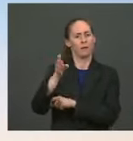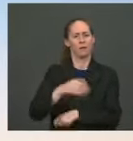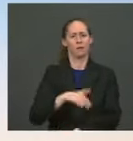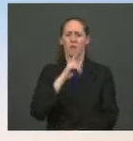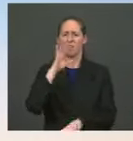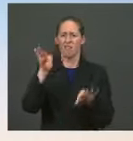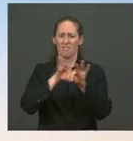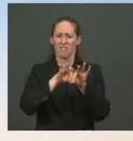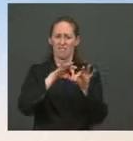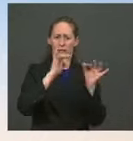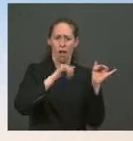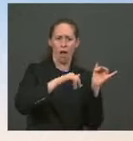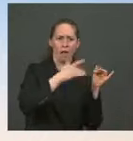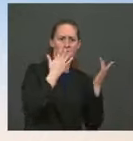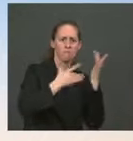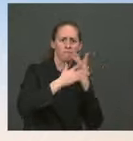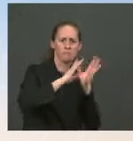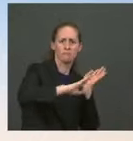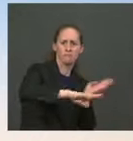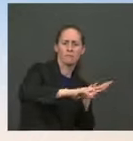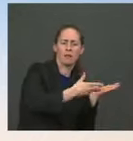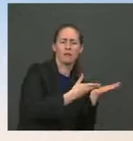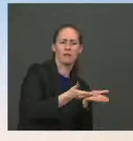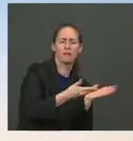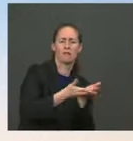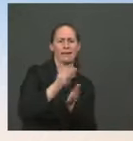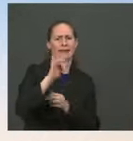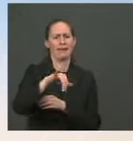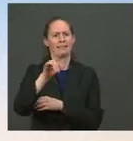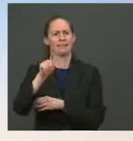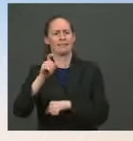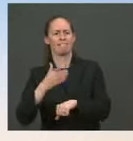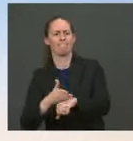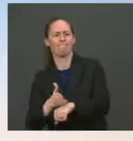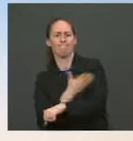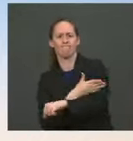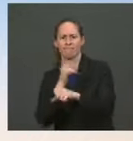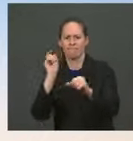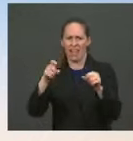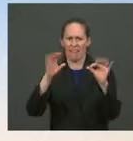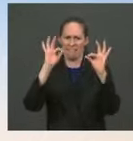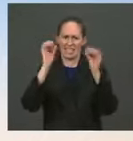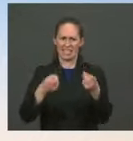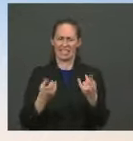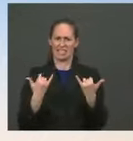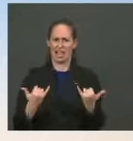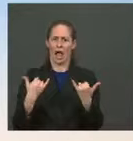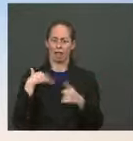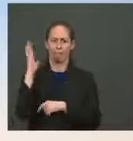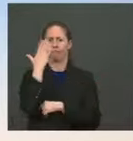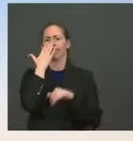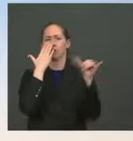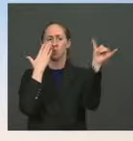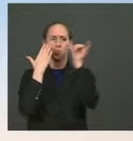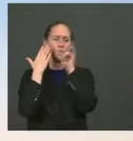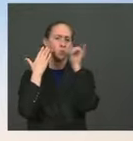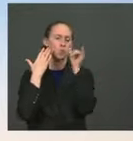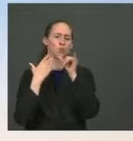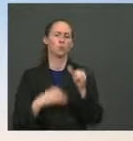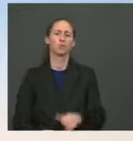that he's doing to make sure that we deal with the issue that we're having currently. Do you have an update on Ethiopia? That's all